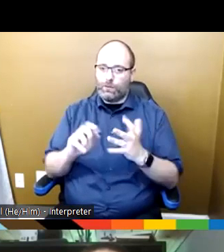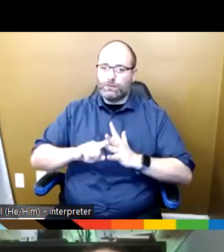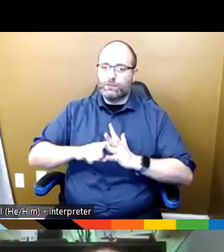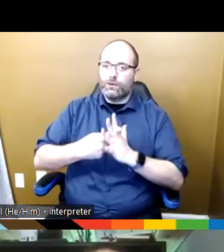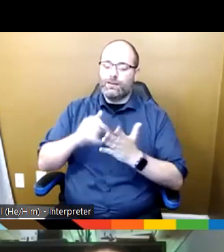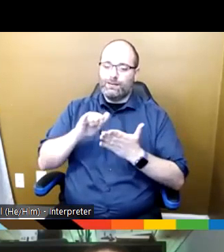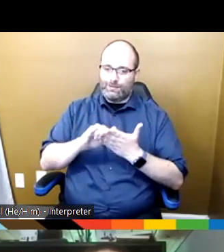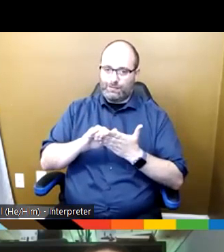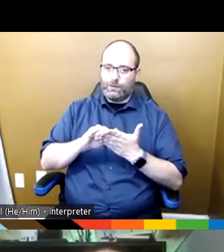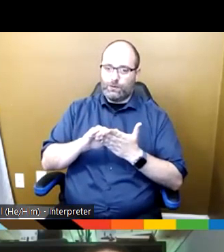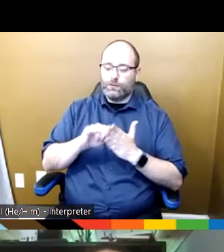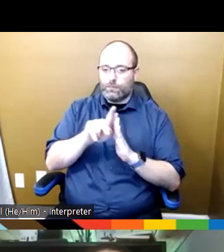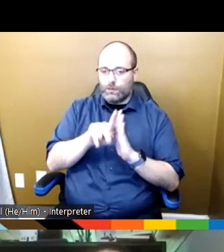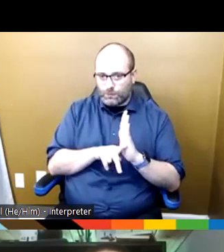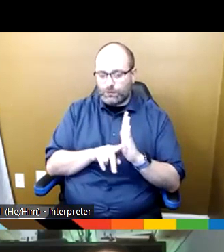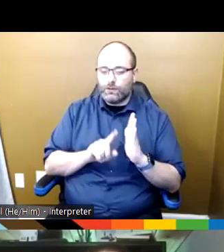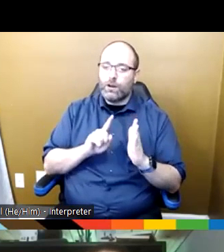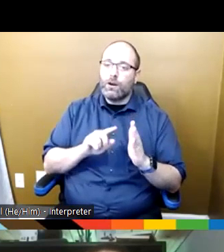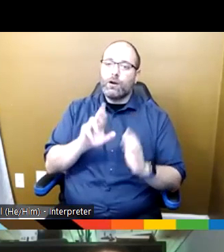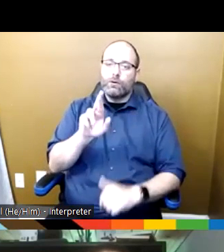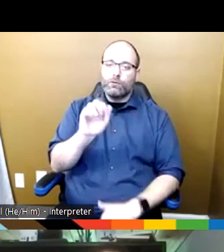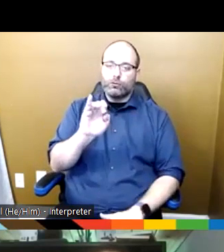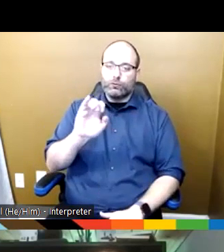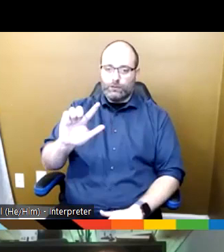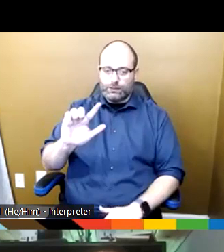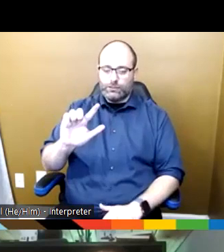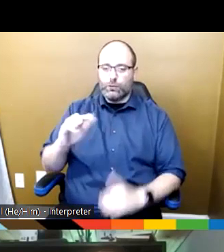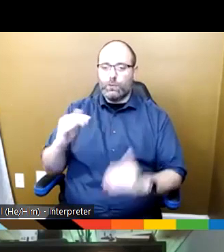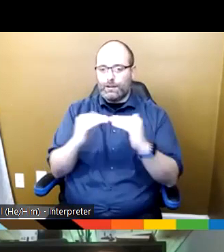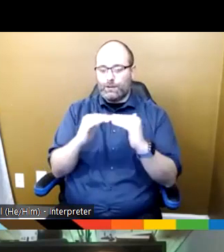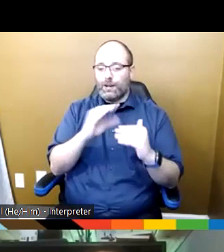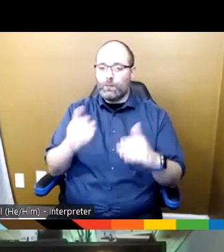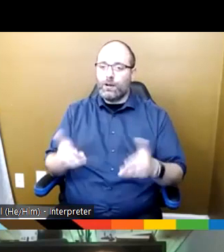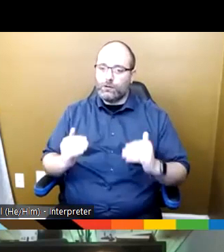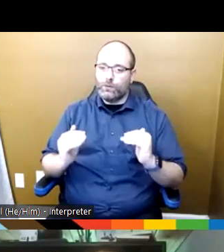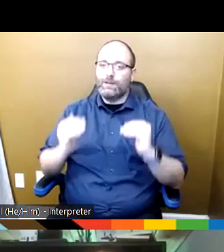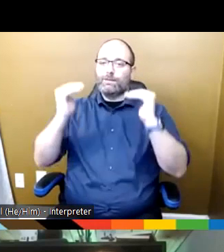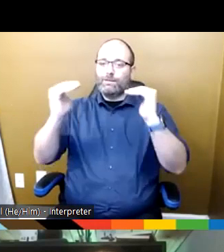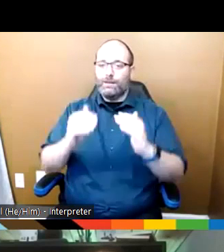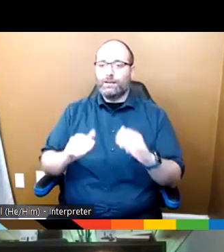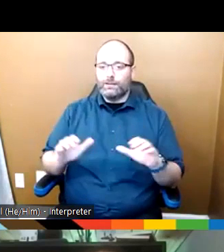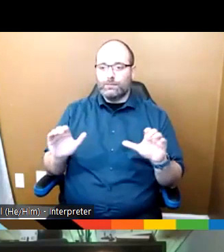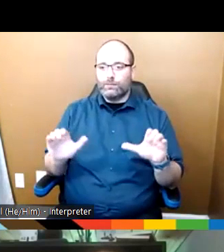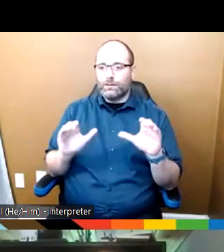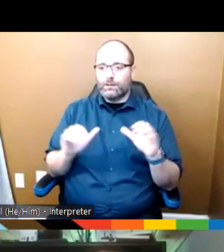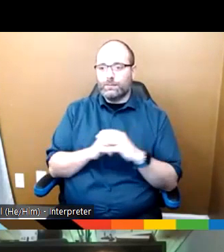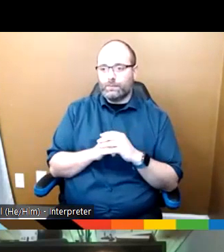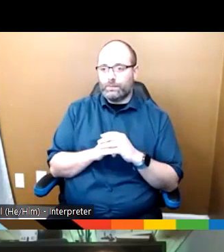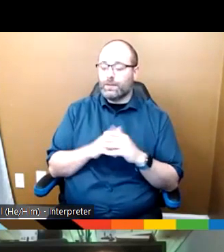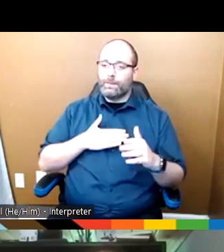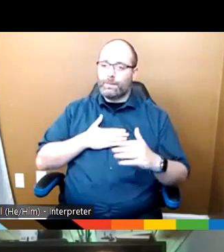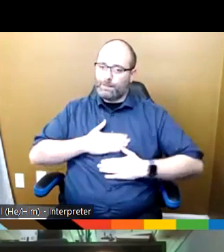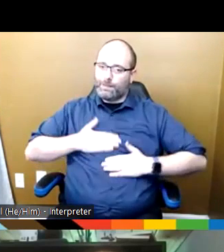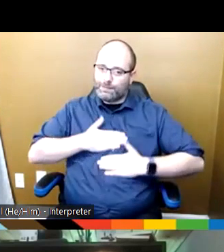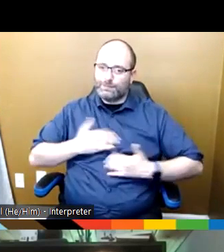those principles of racial equity and want to advance practices. So it is my pleasure today